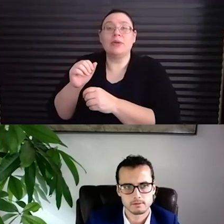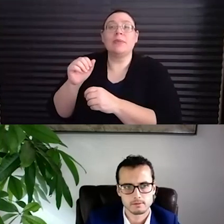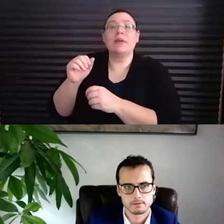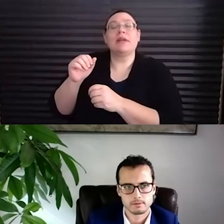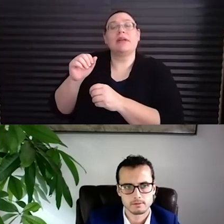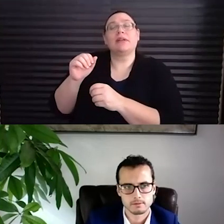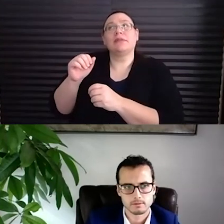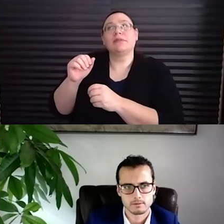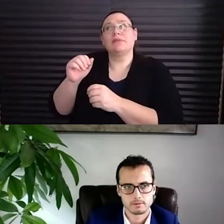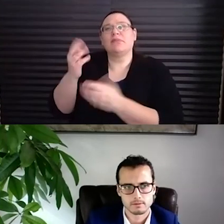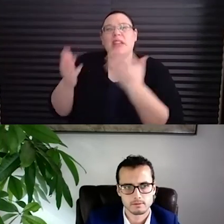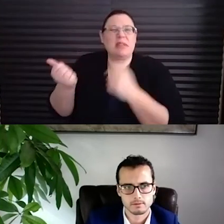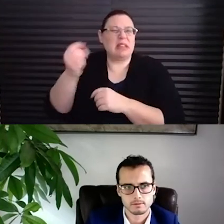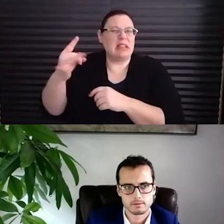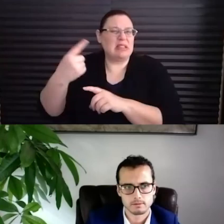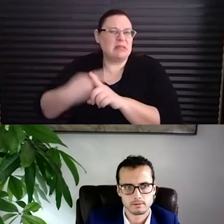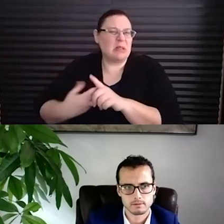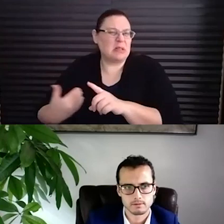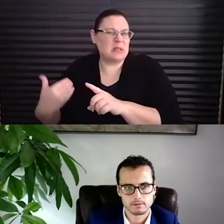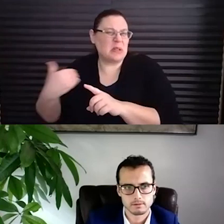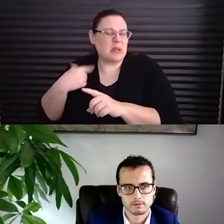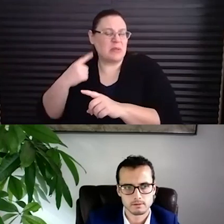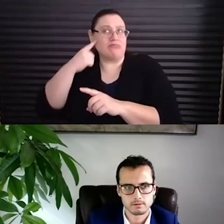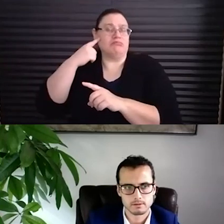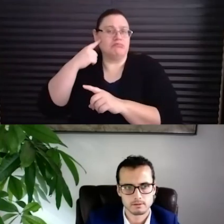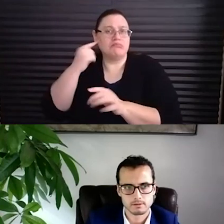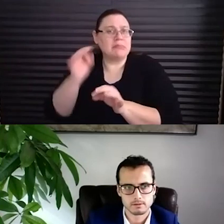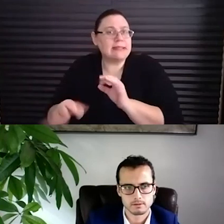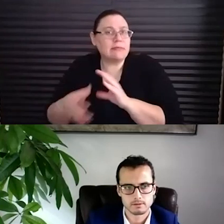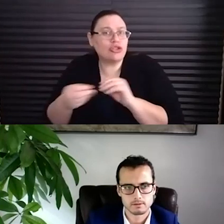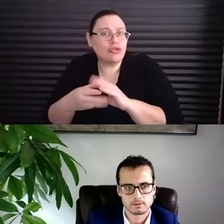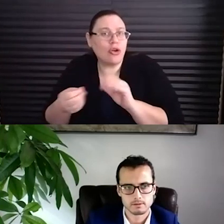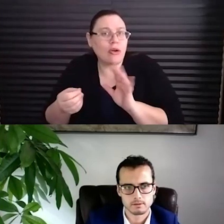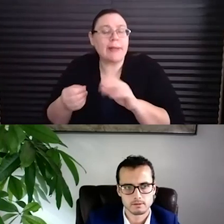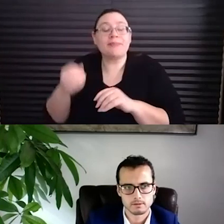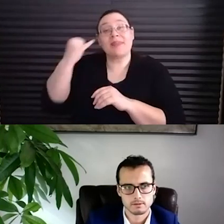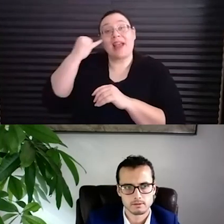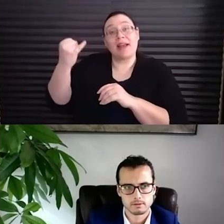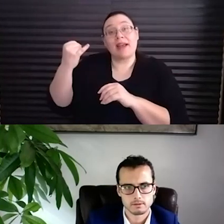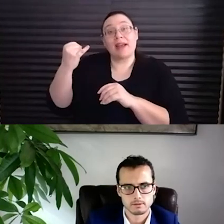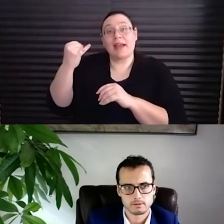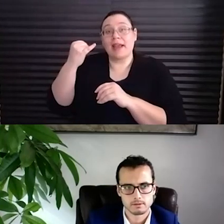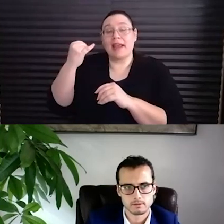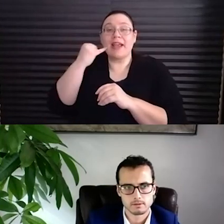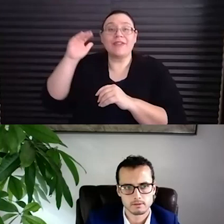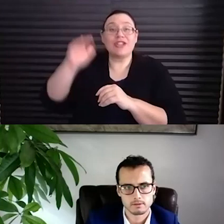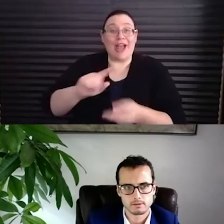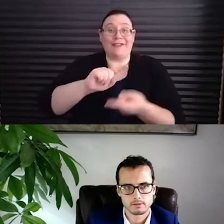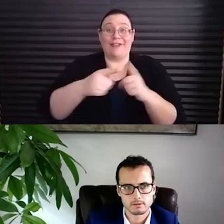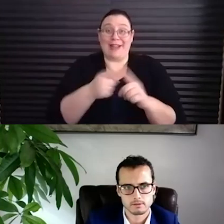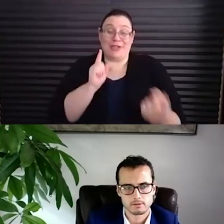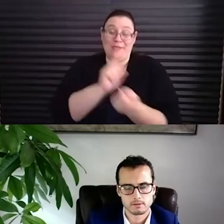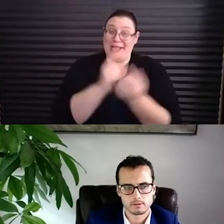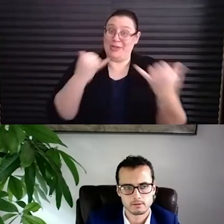about like 18 months ago. And it was just a very simple story. You know, the idea was, if you met your childhood friends today, would you still be